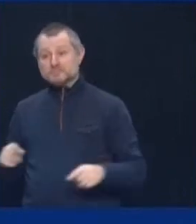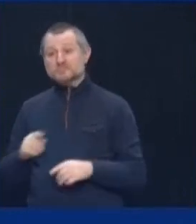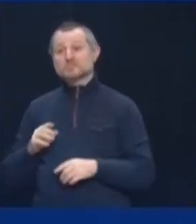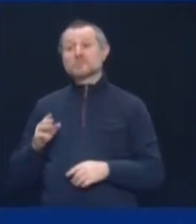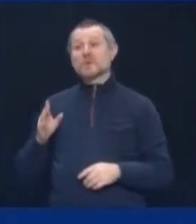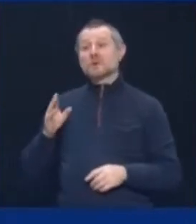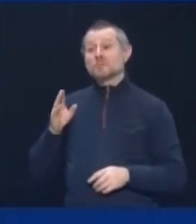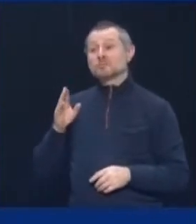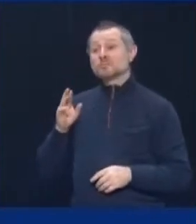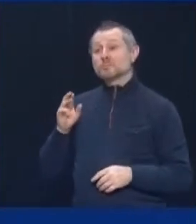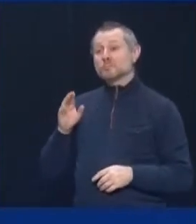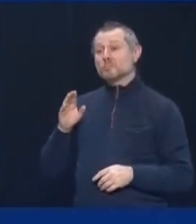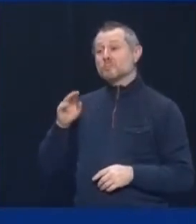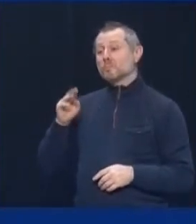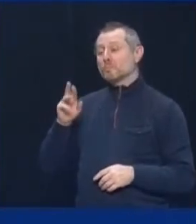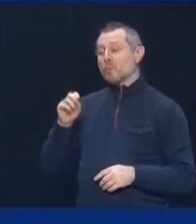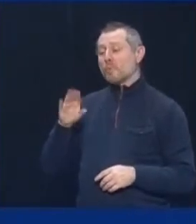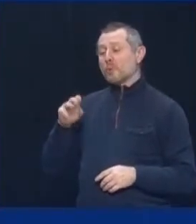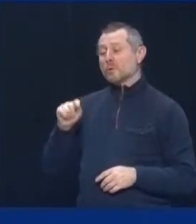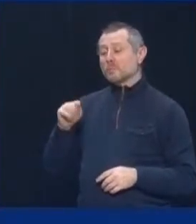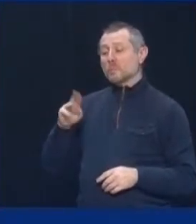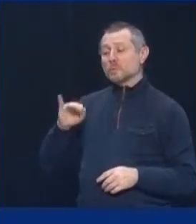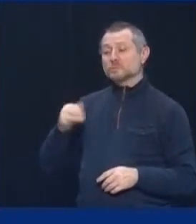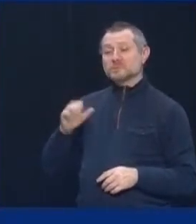billion for